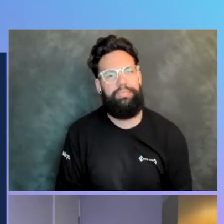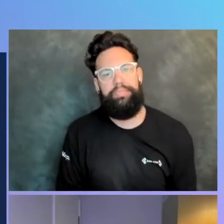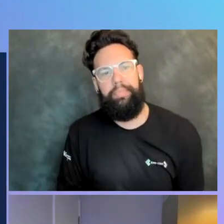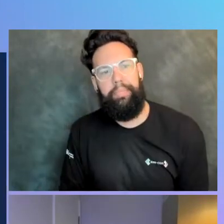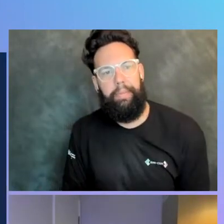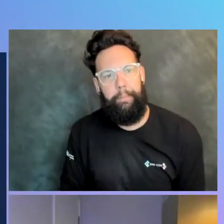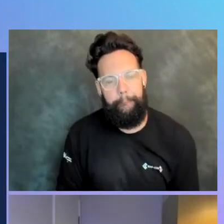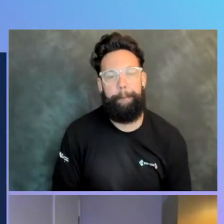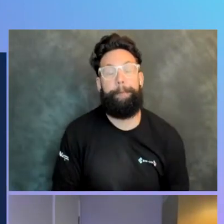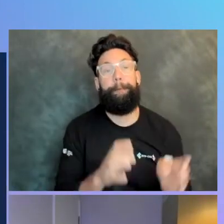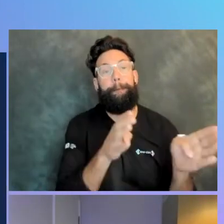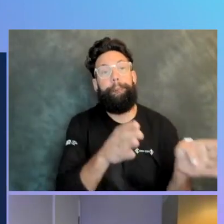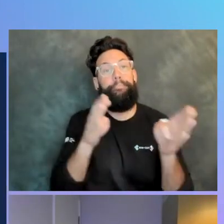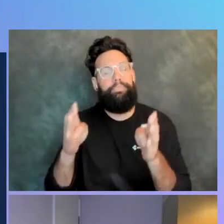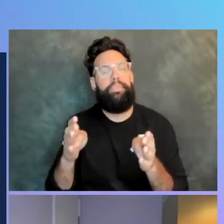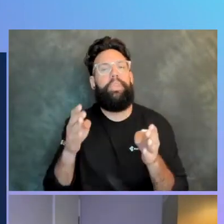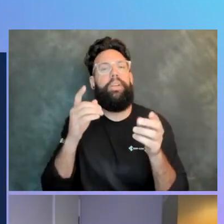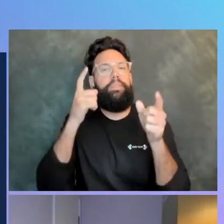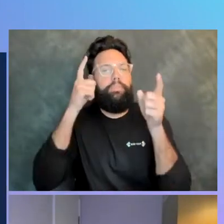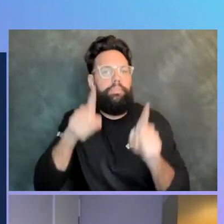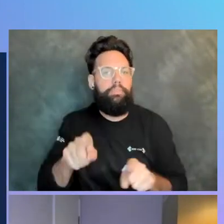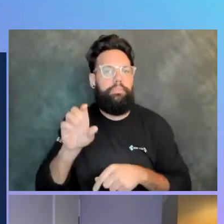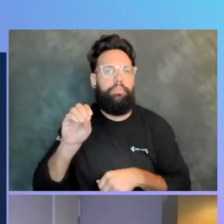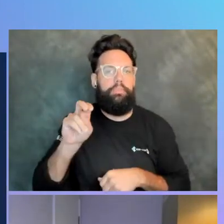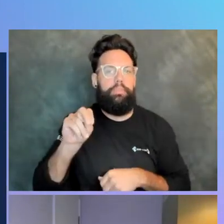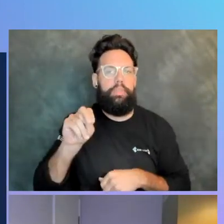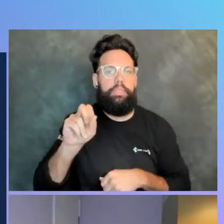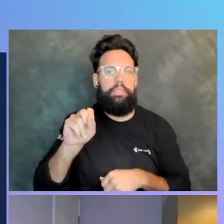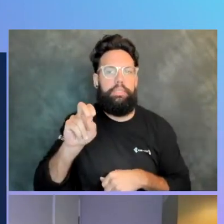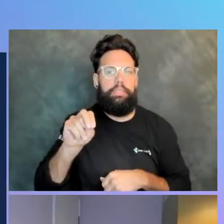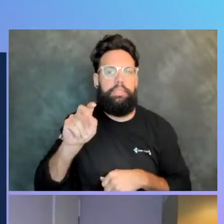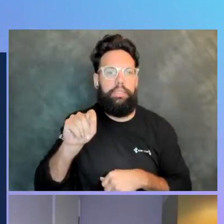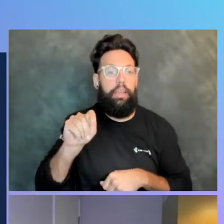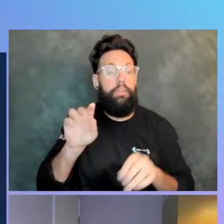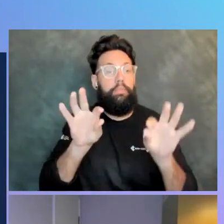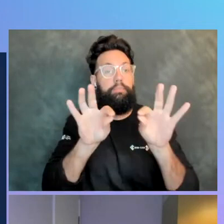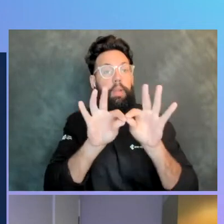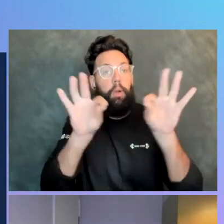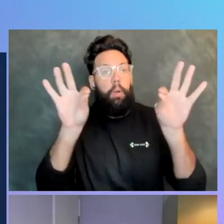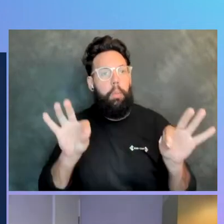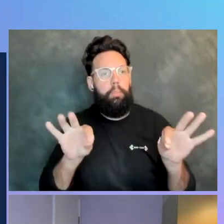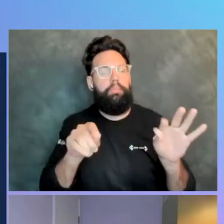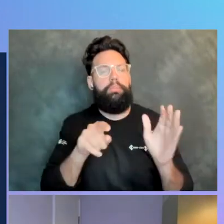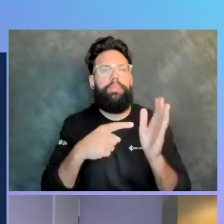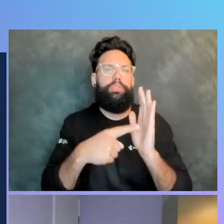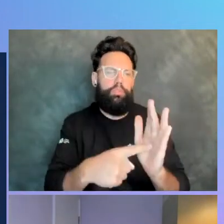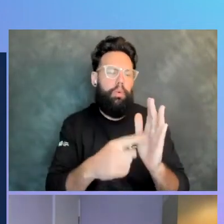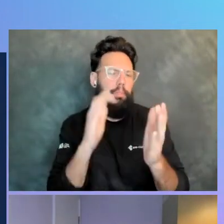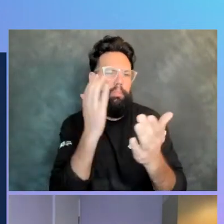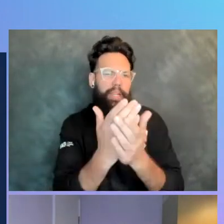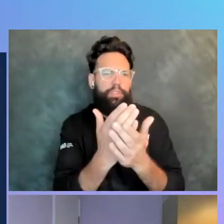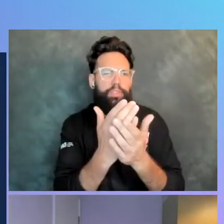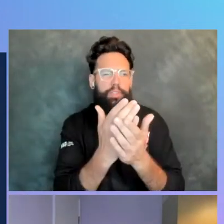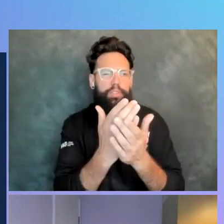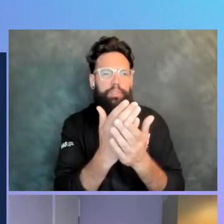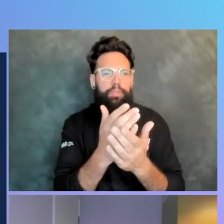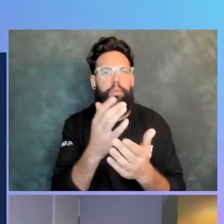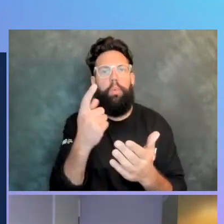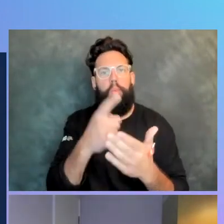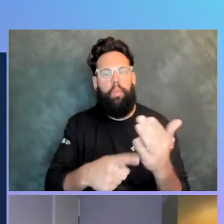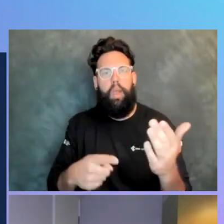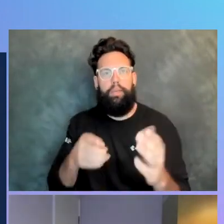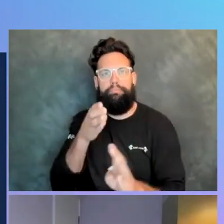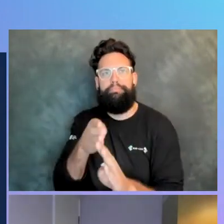Next up, we had a look at our consent forms. Here is an illustration of the formatting that was in place on our previous consent